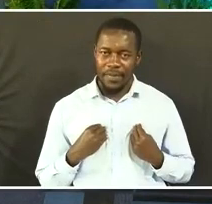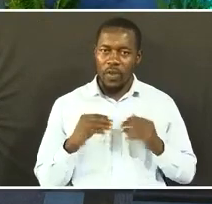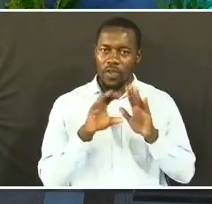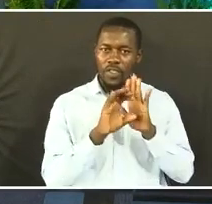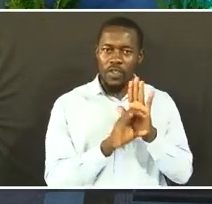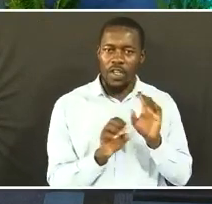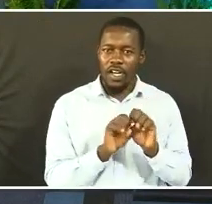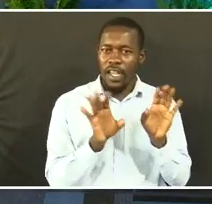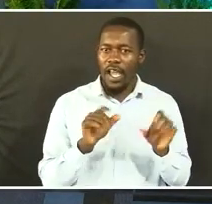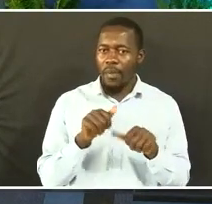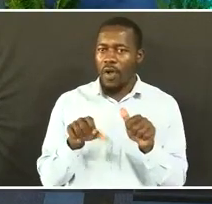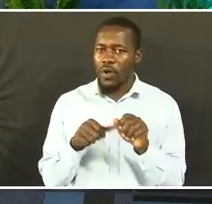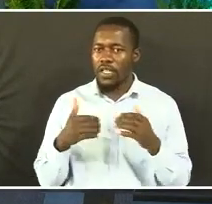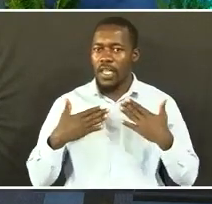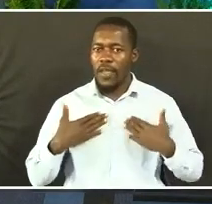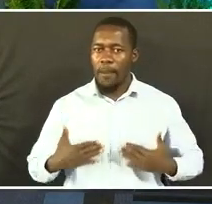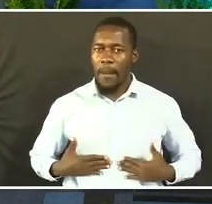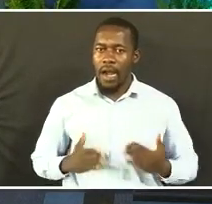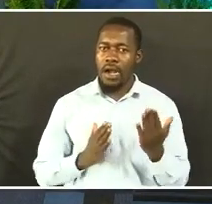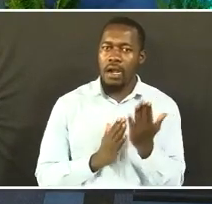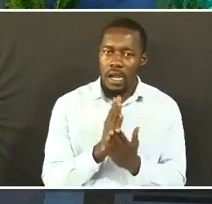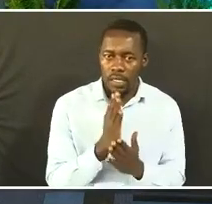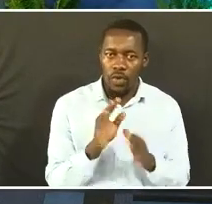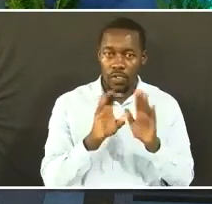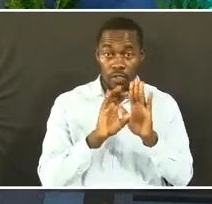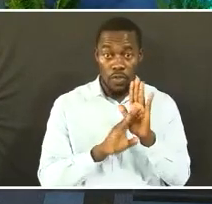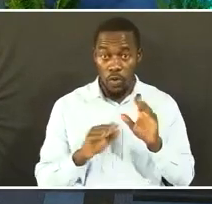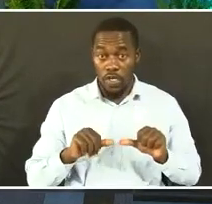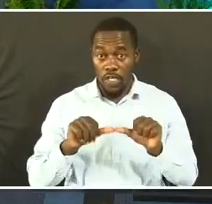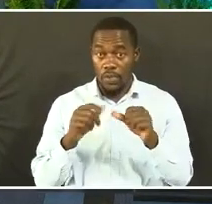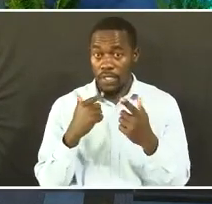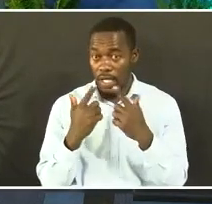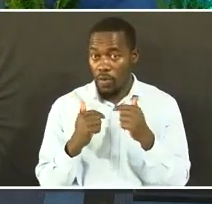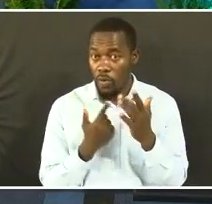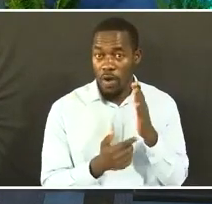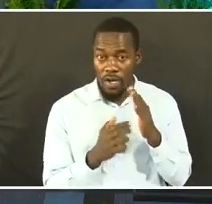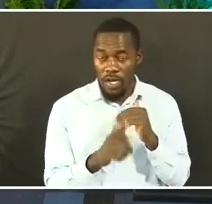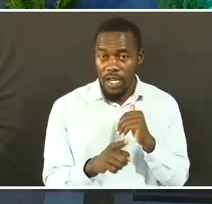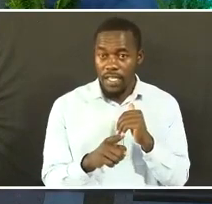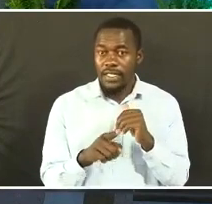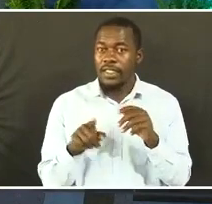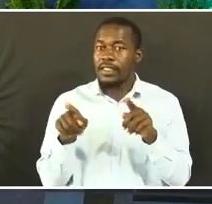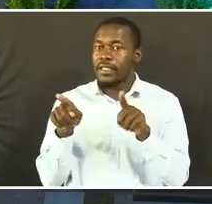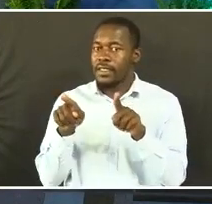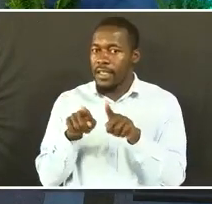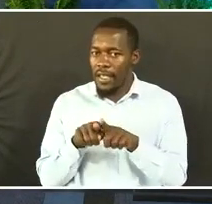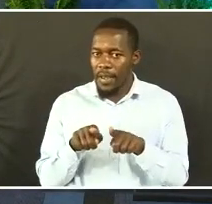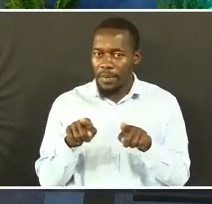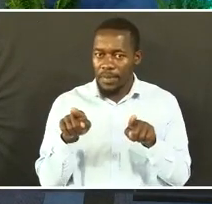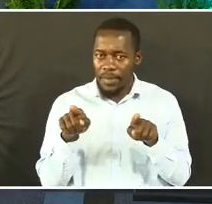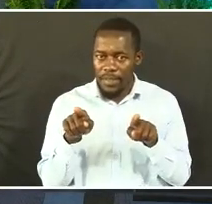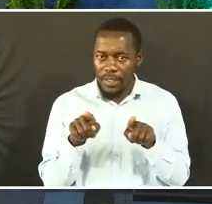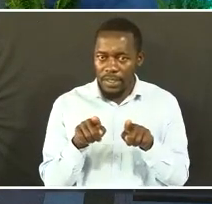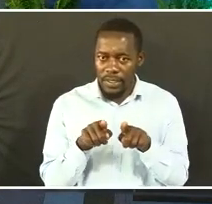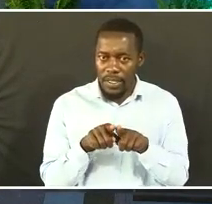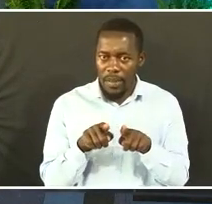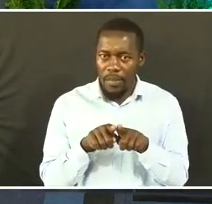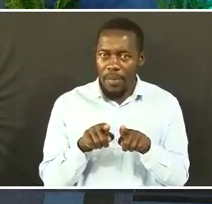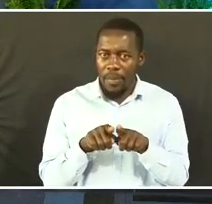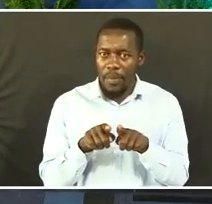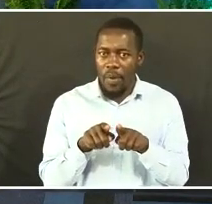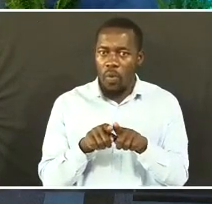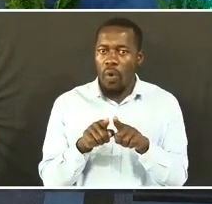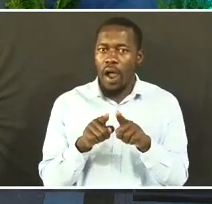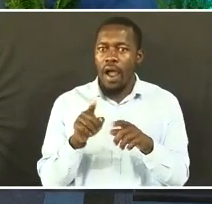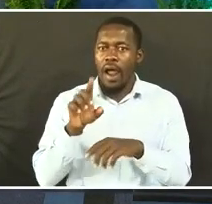Human Rights. Our Constitution goes ahead to say, including the observance of a day of